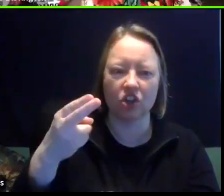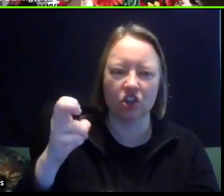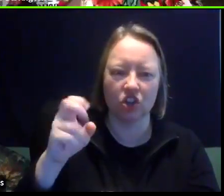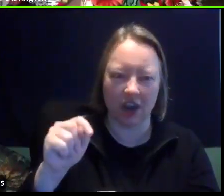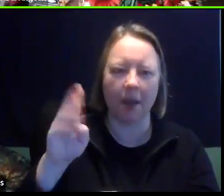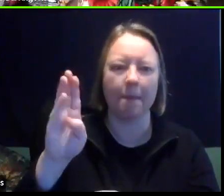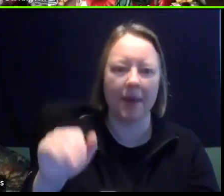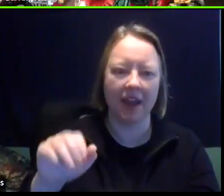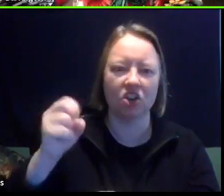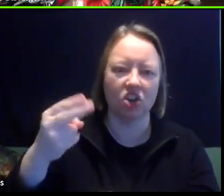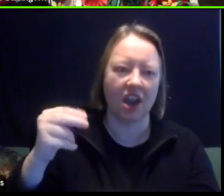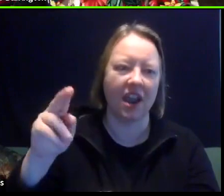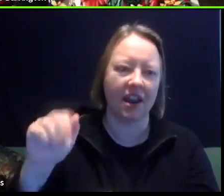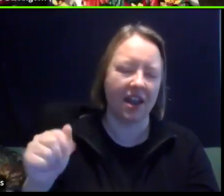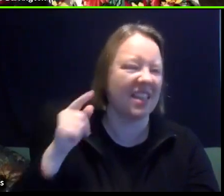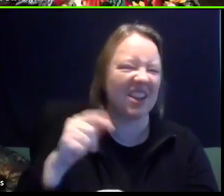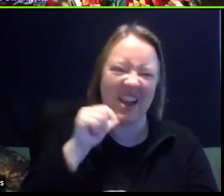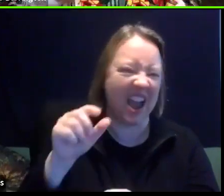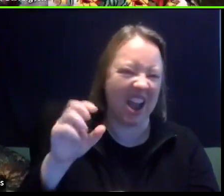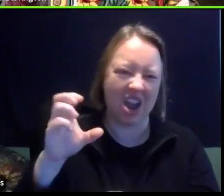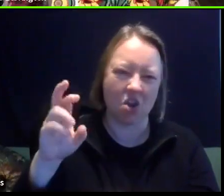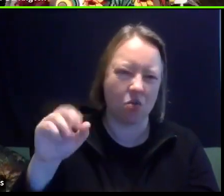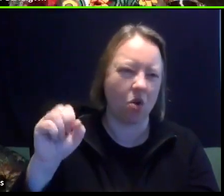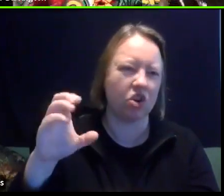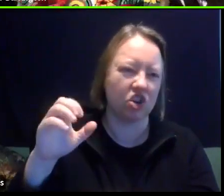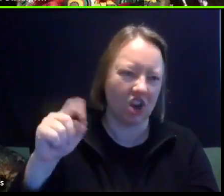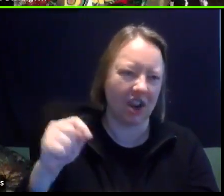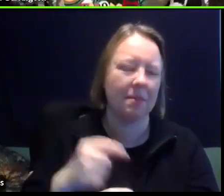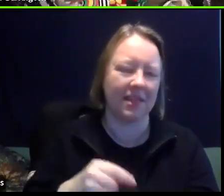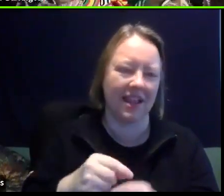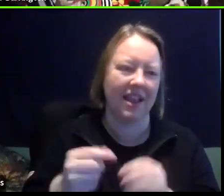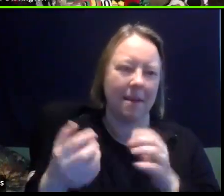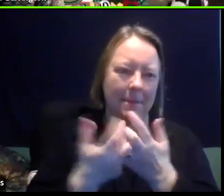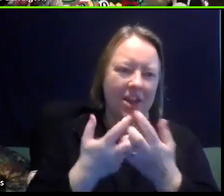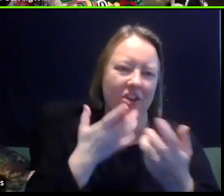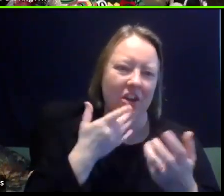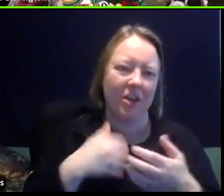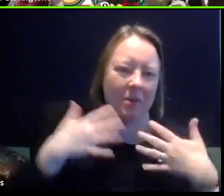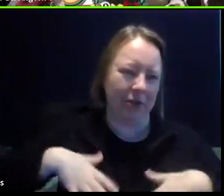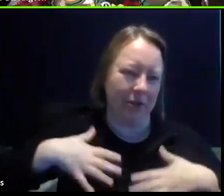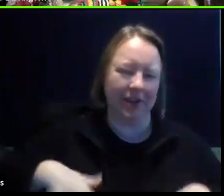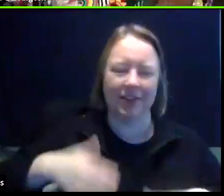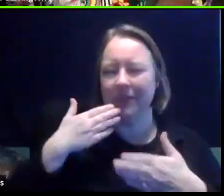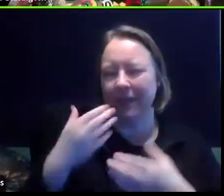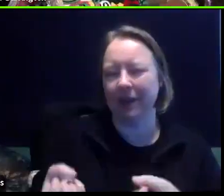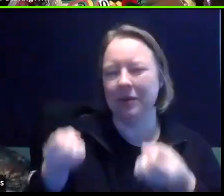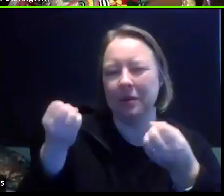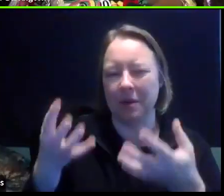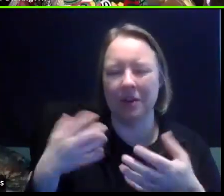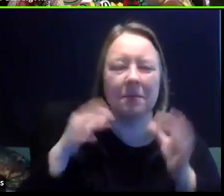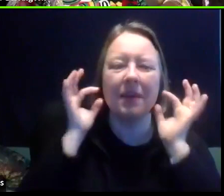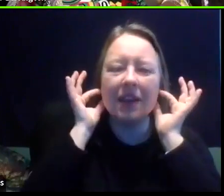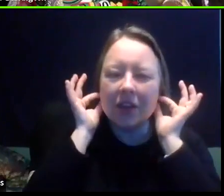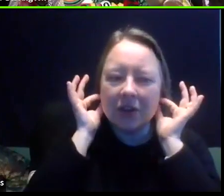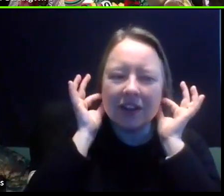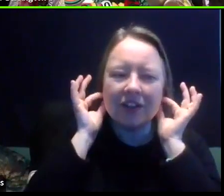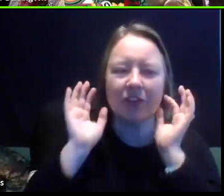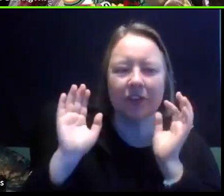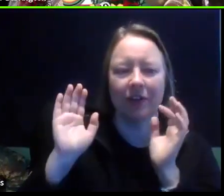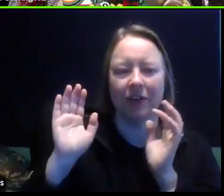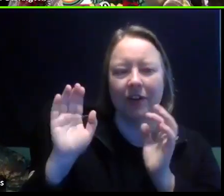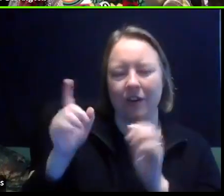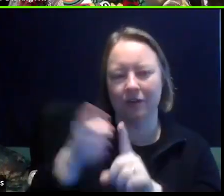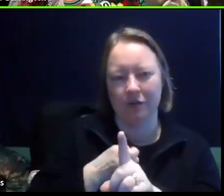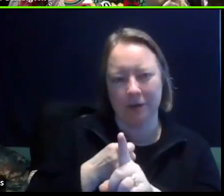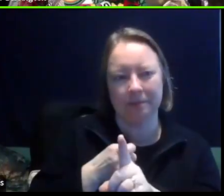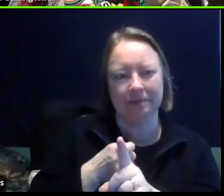They do have the pretty beads that pick up the colors, you know, in my dress. So I want to say thank you so much. So my earrings are courtesy